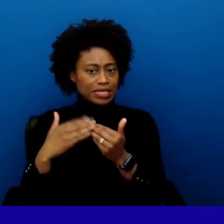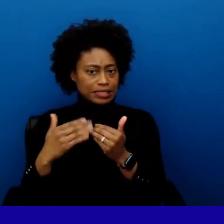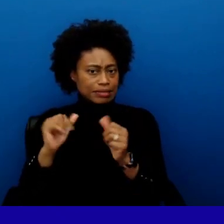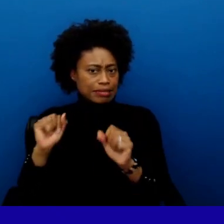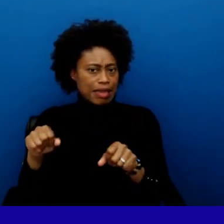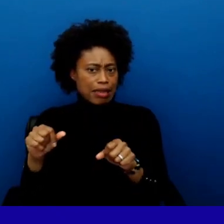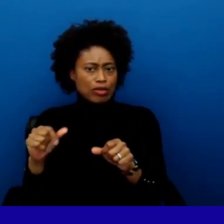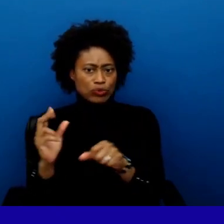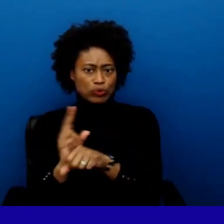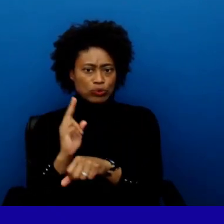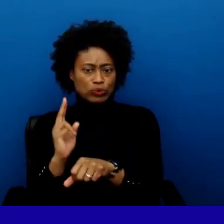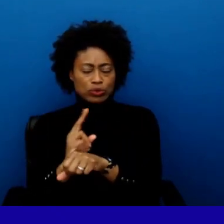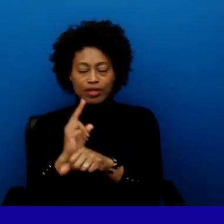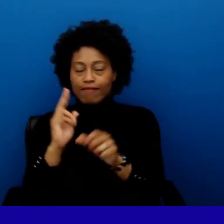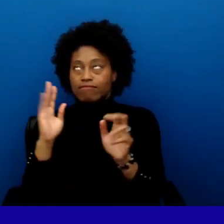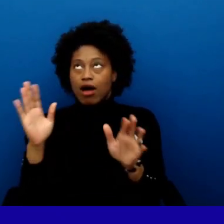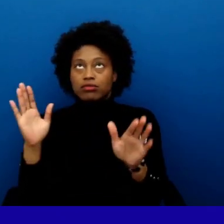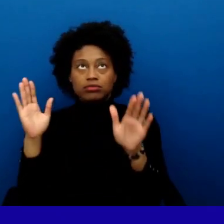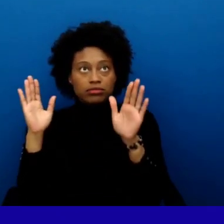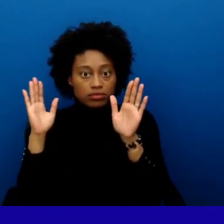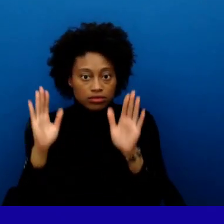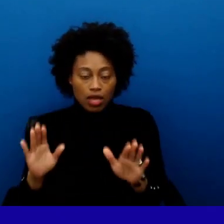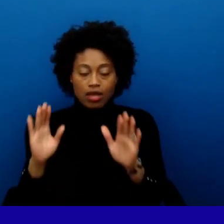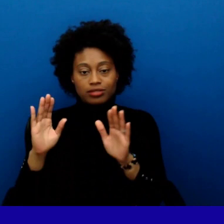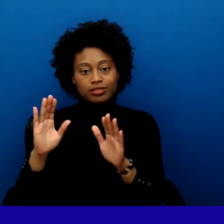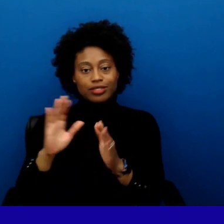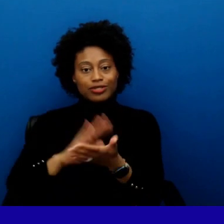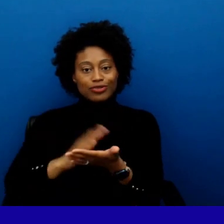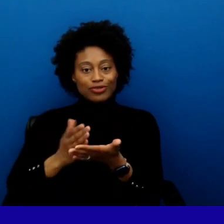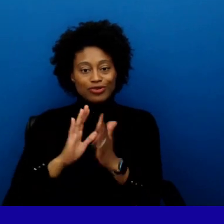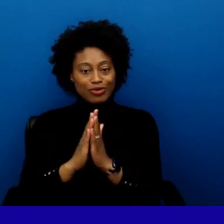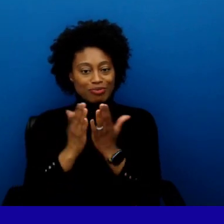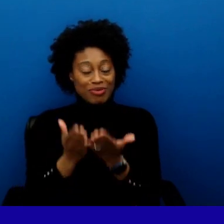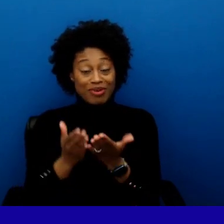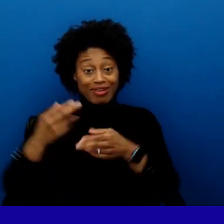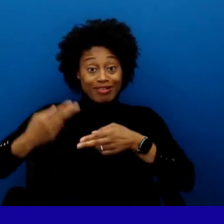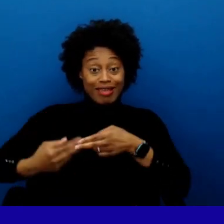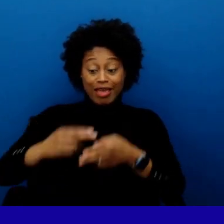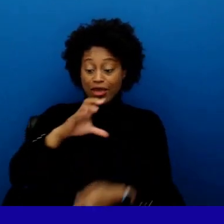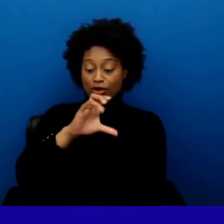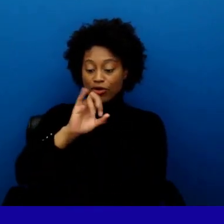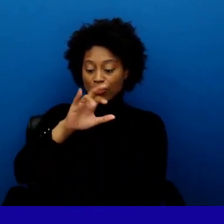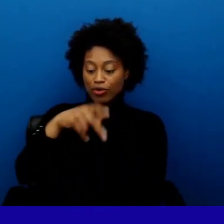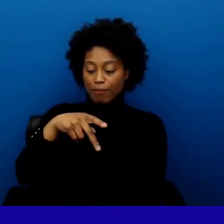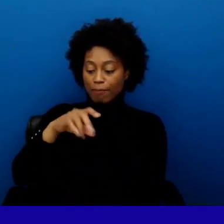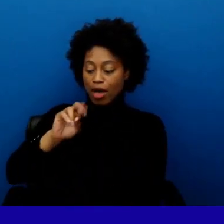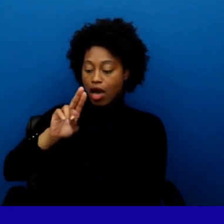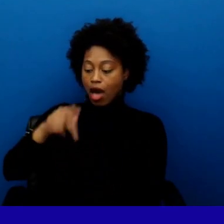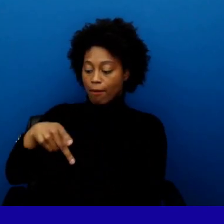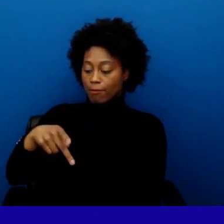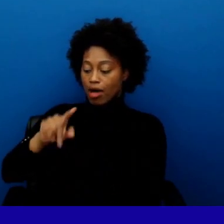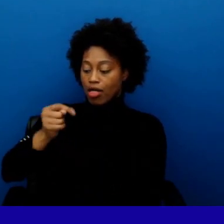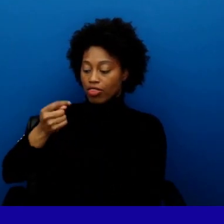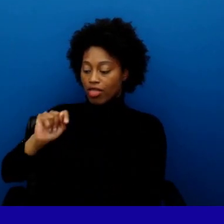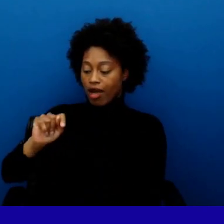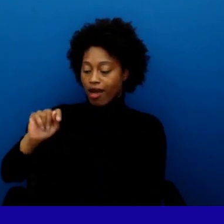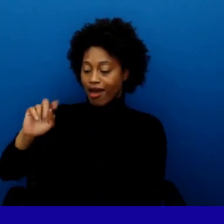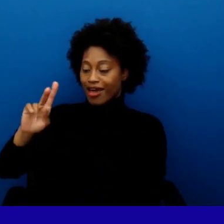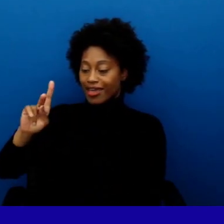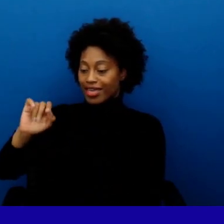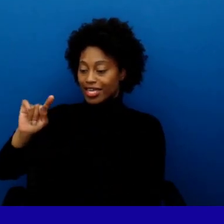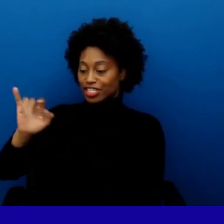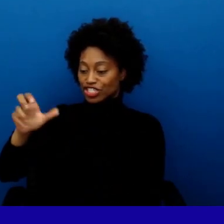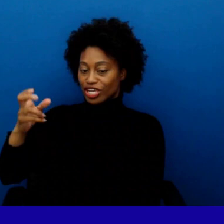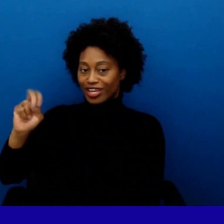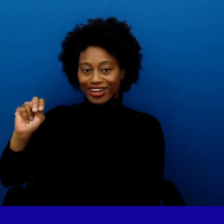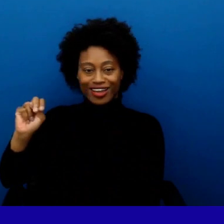use, fantastic cookbook. It's called Crip Up The Kitchen, which I love the name, by the way. I love the